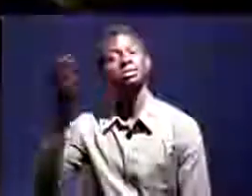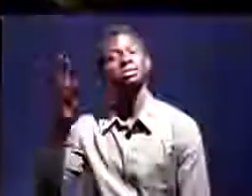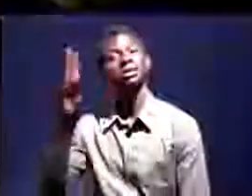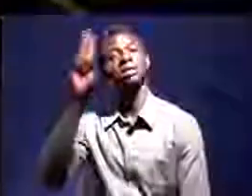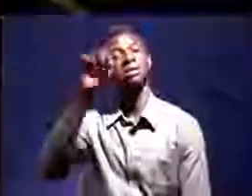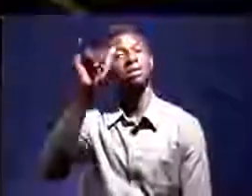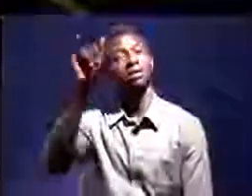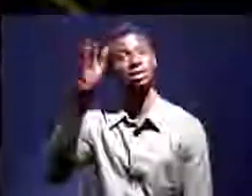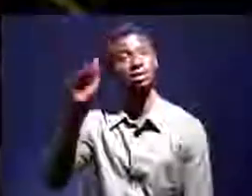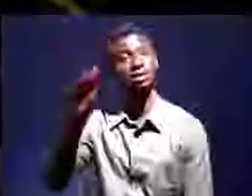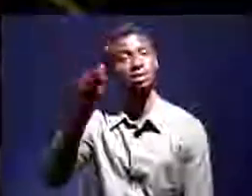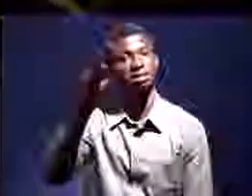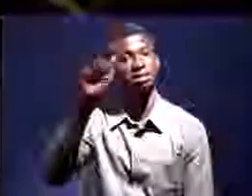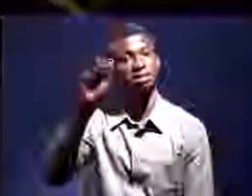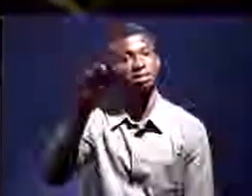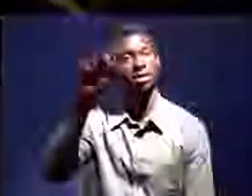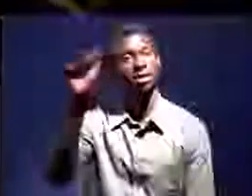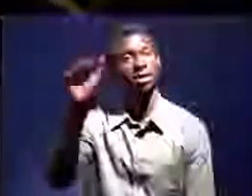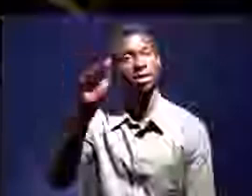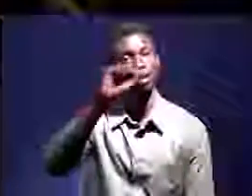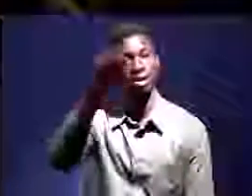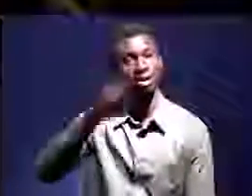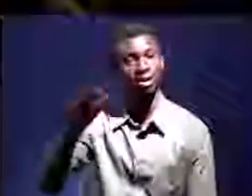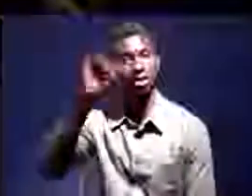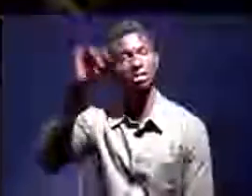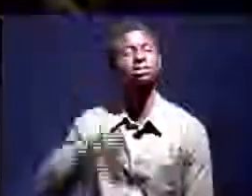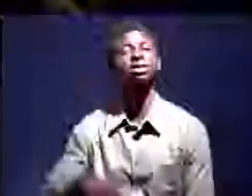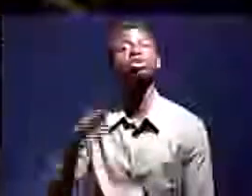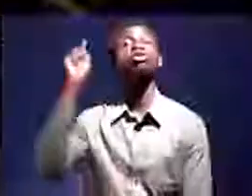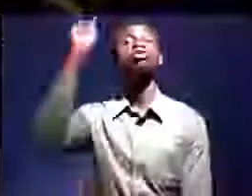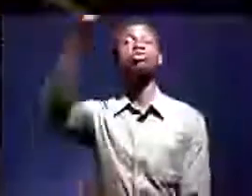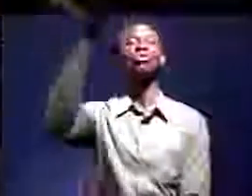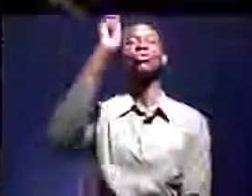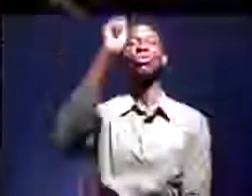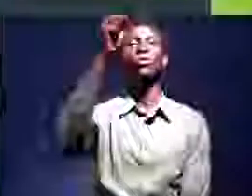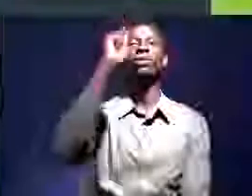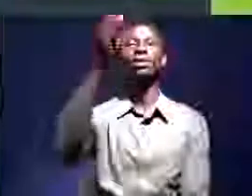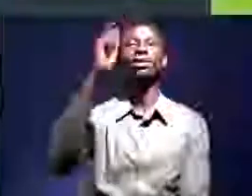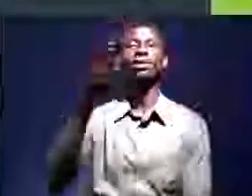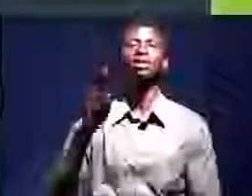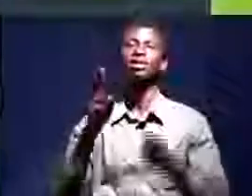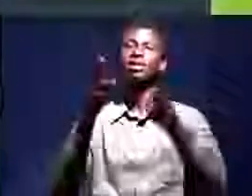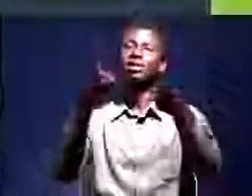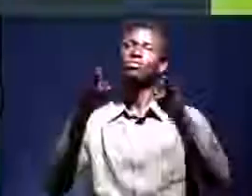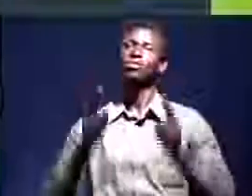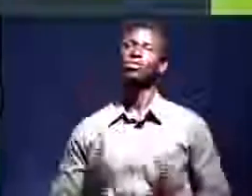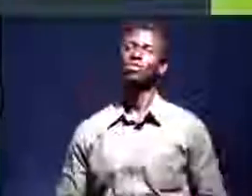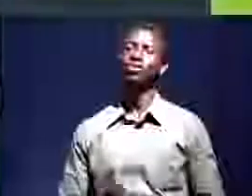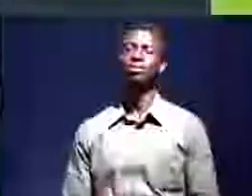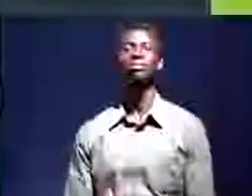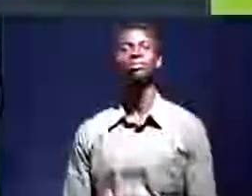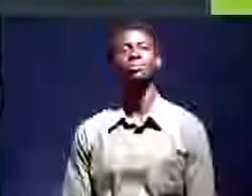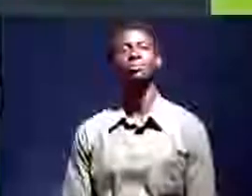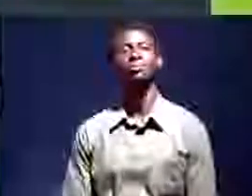there at Biharamulo, there's 125 people that come.